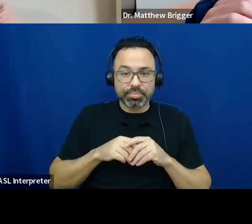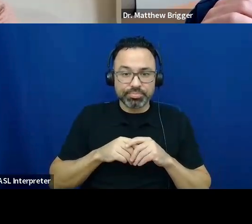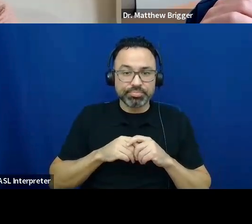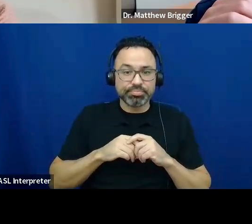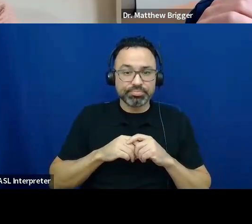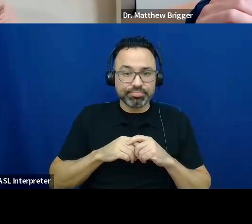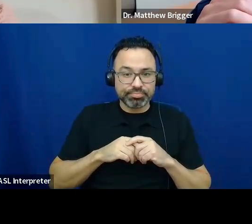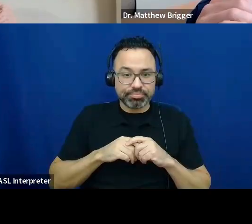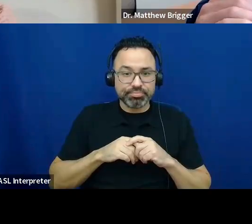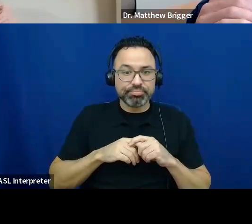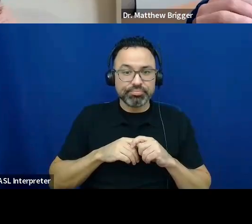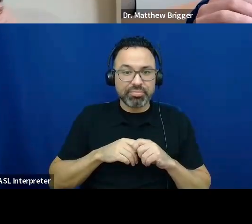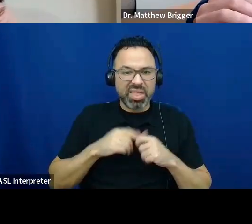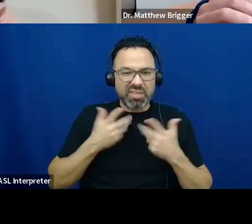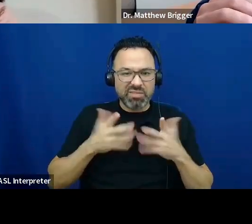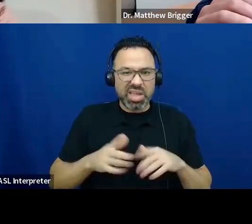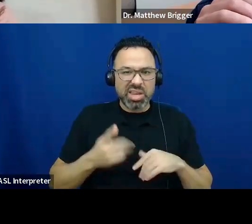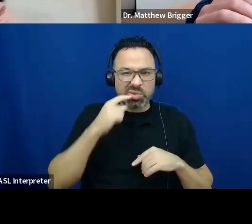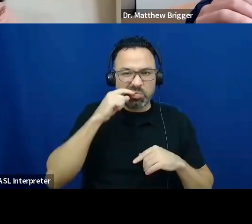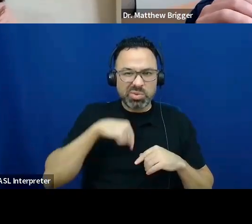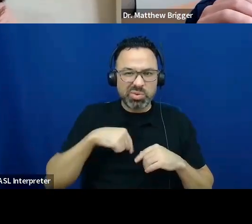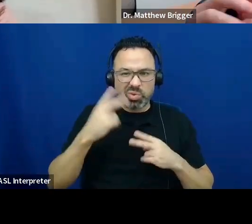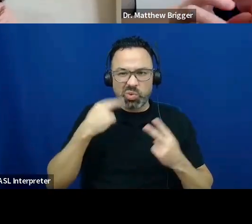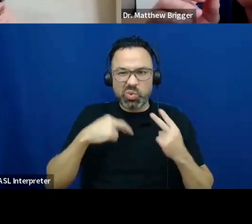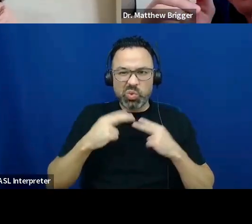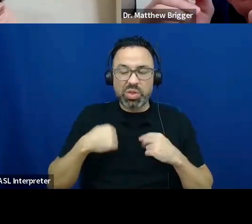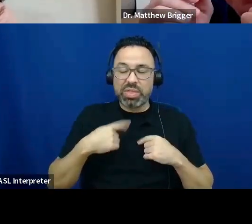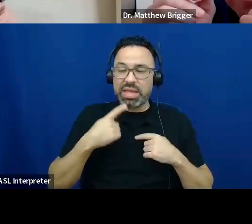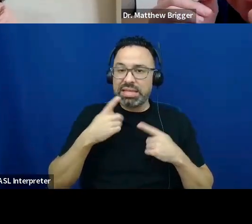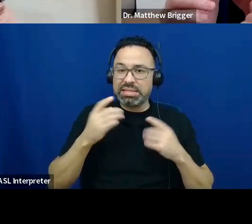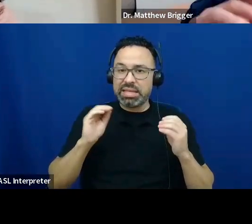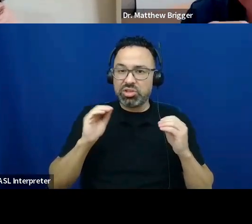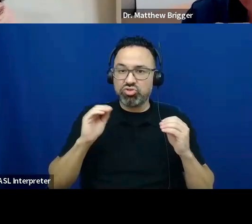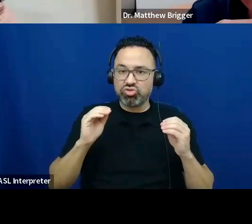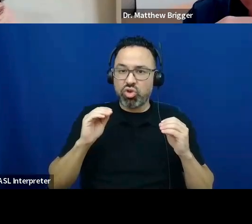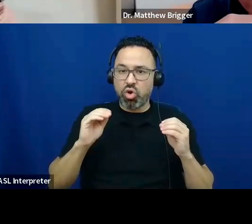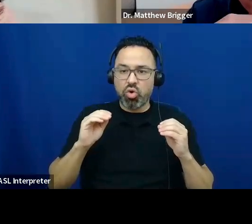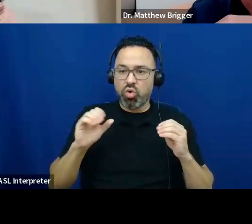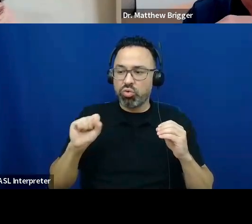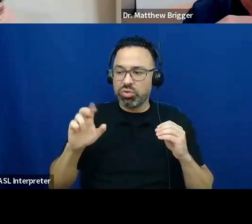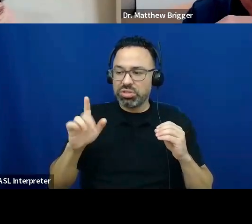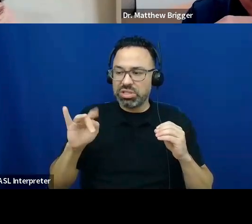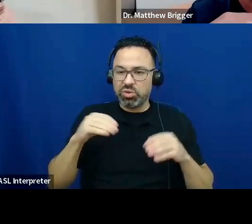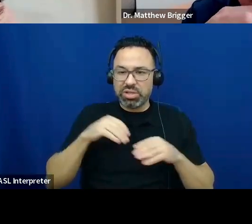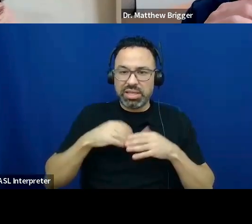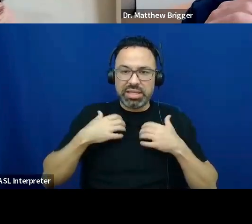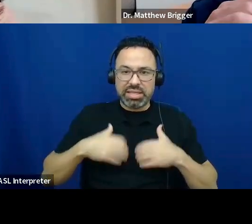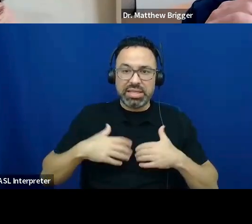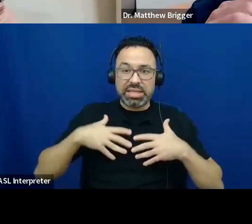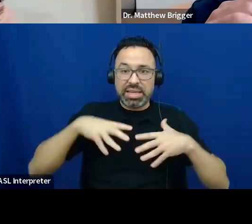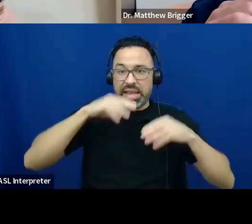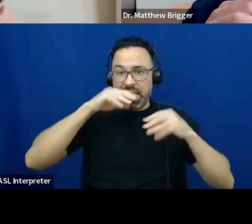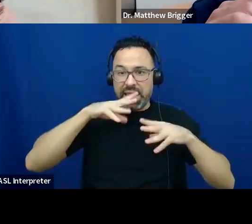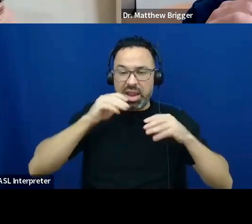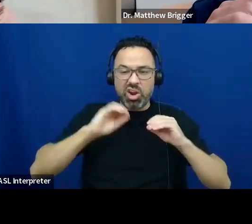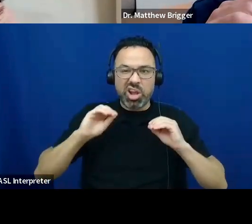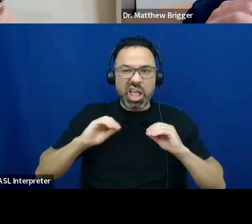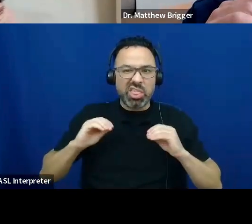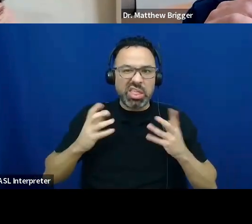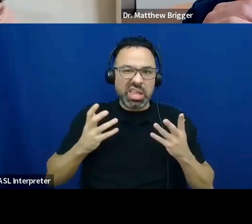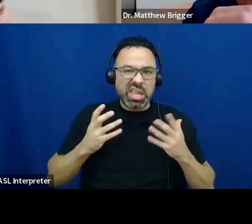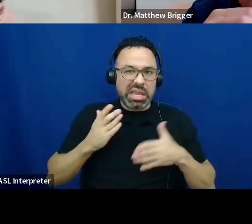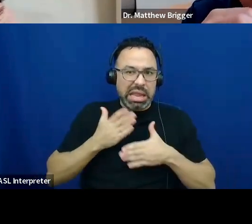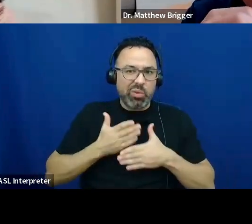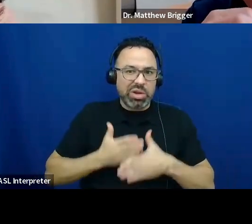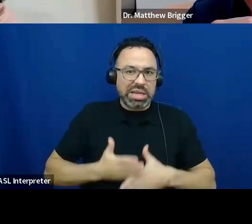ENT scopes, they said that no secretions in her airway and there's no irritation. Do you see